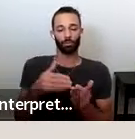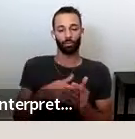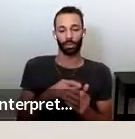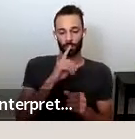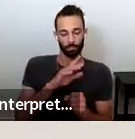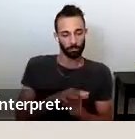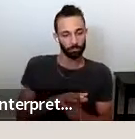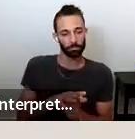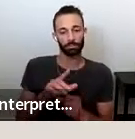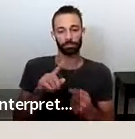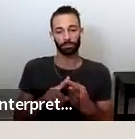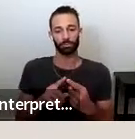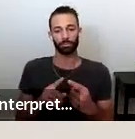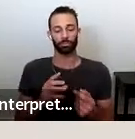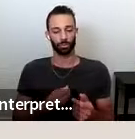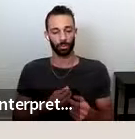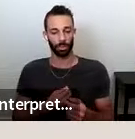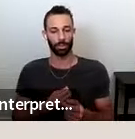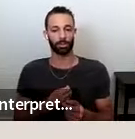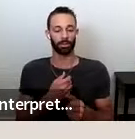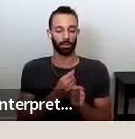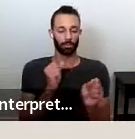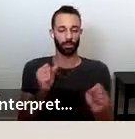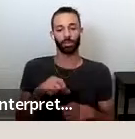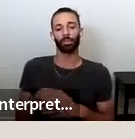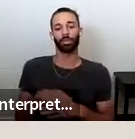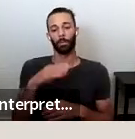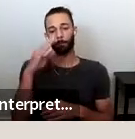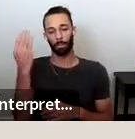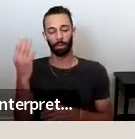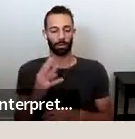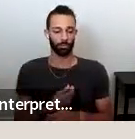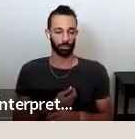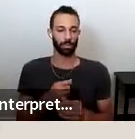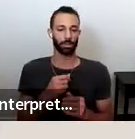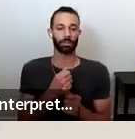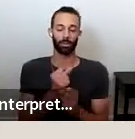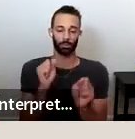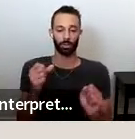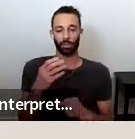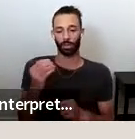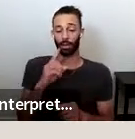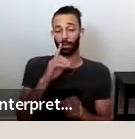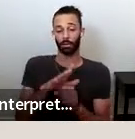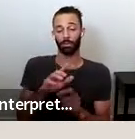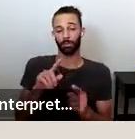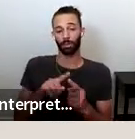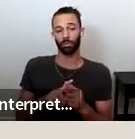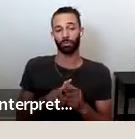trans liberation, to Black trans liberation, and a commitment to move beyond